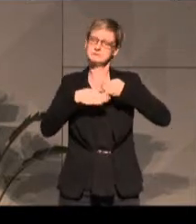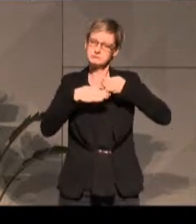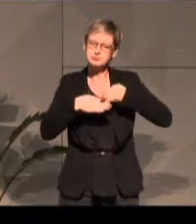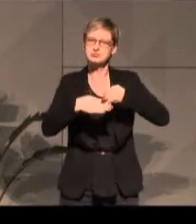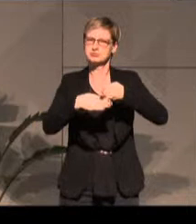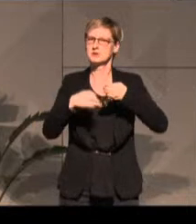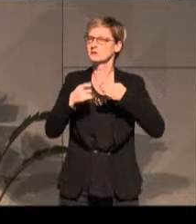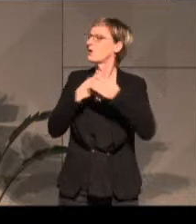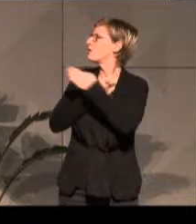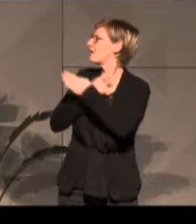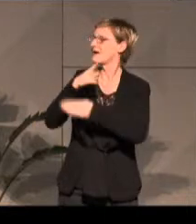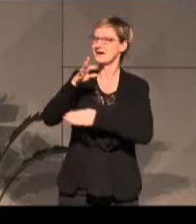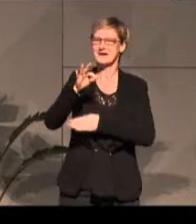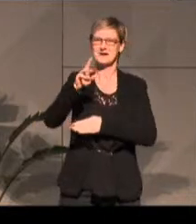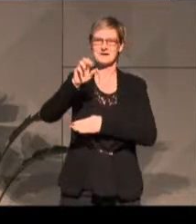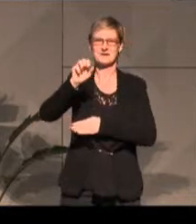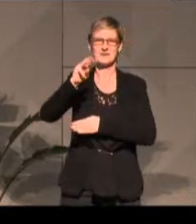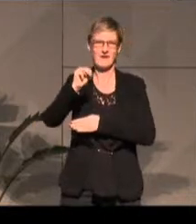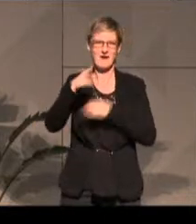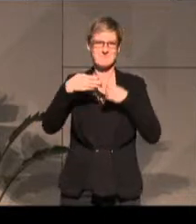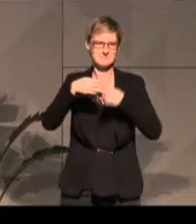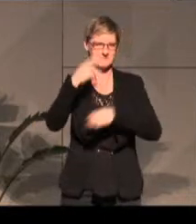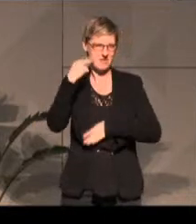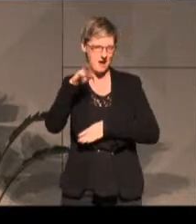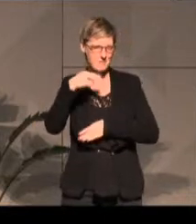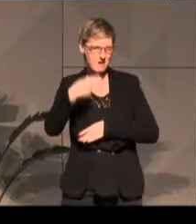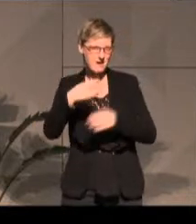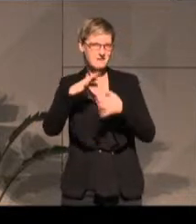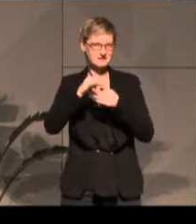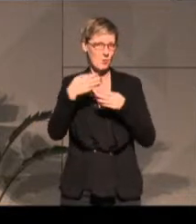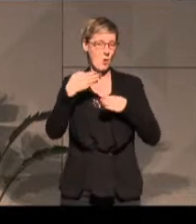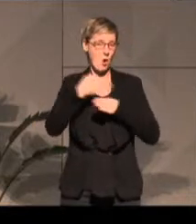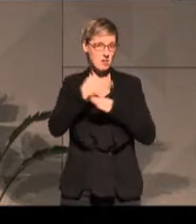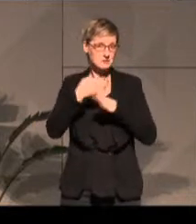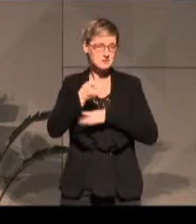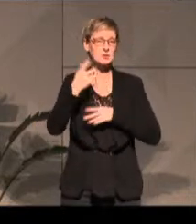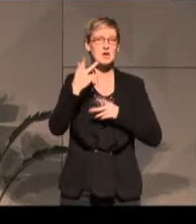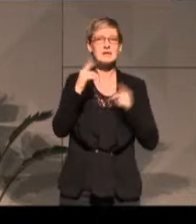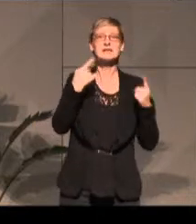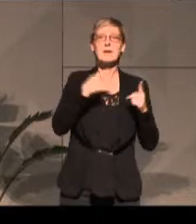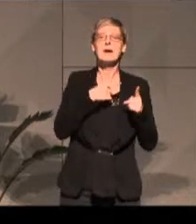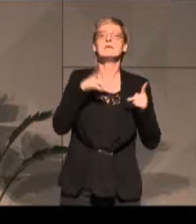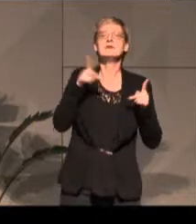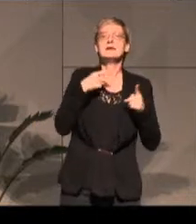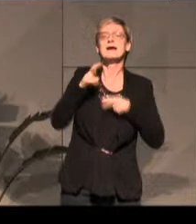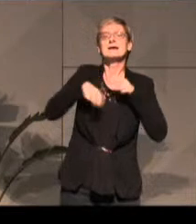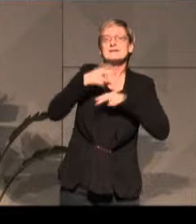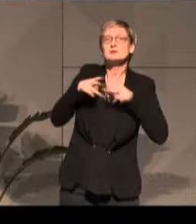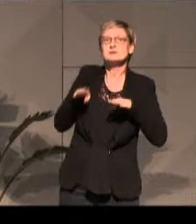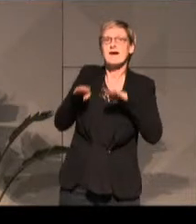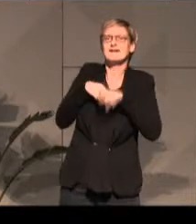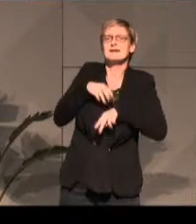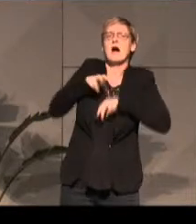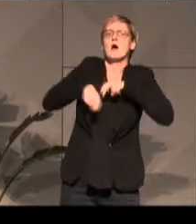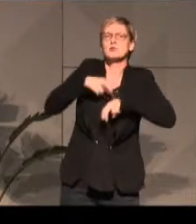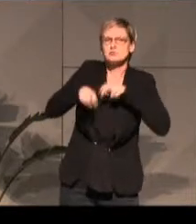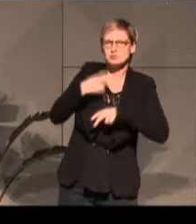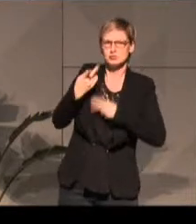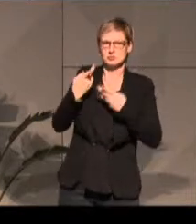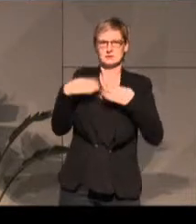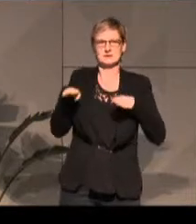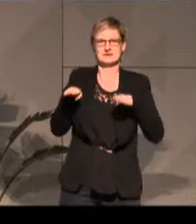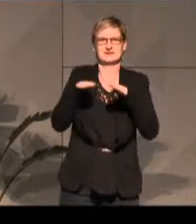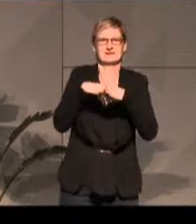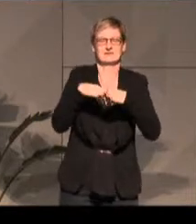ice. This is his sailing ship with which he was in the ice. He used the ice. He had the vessel